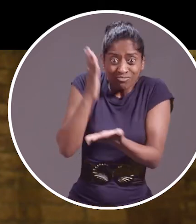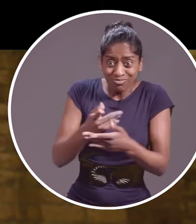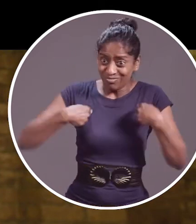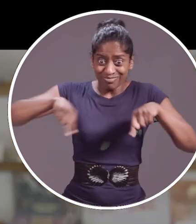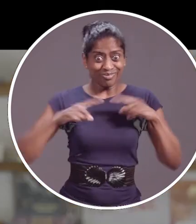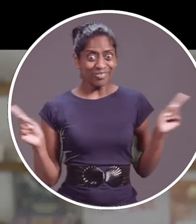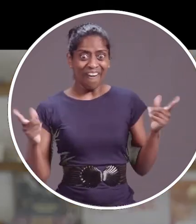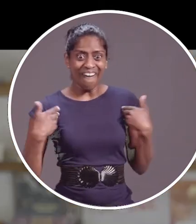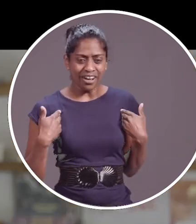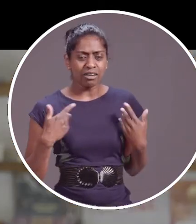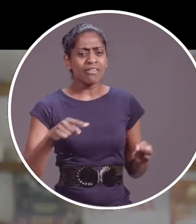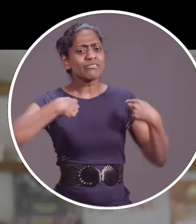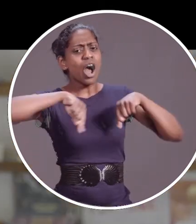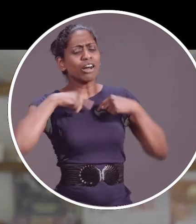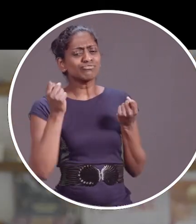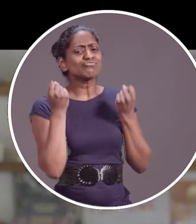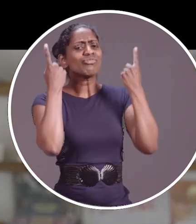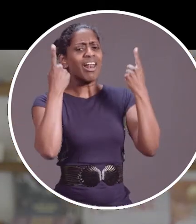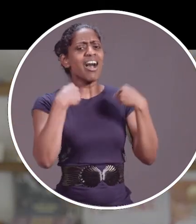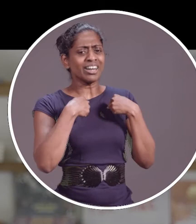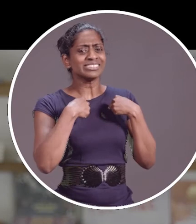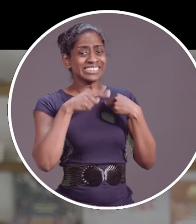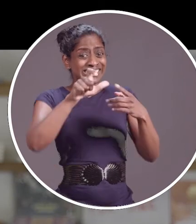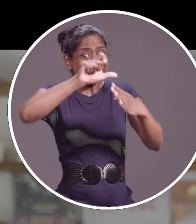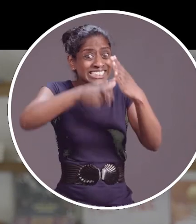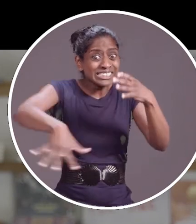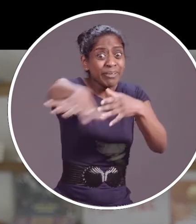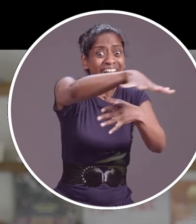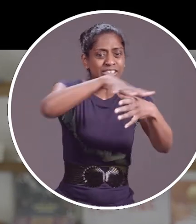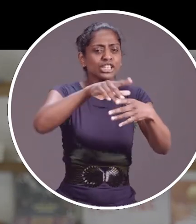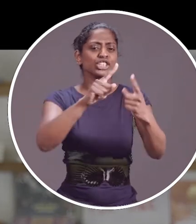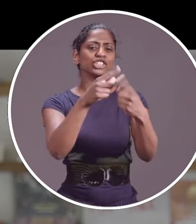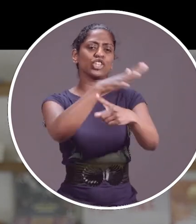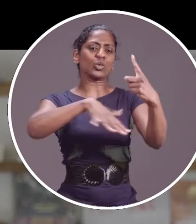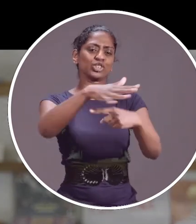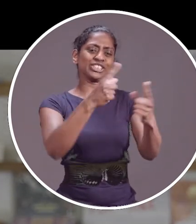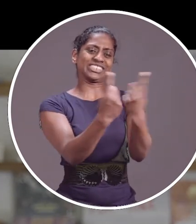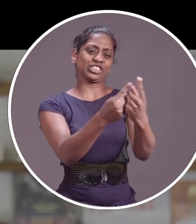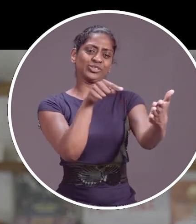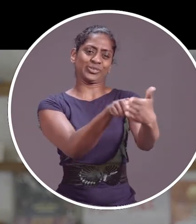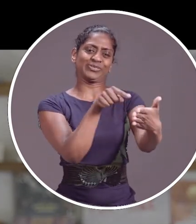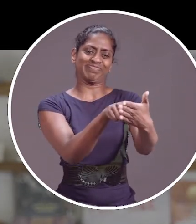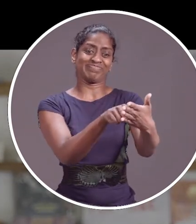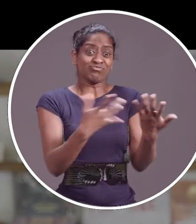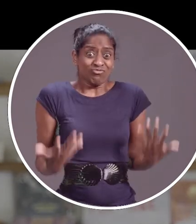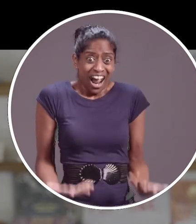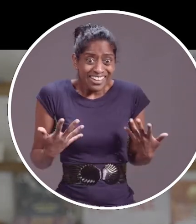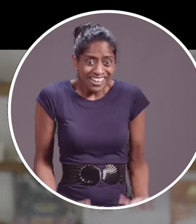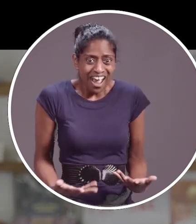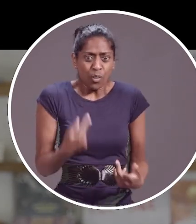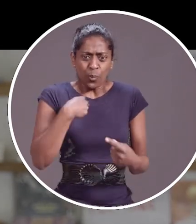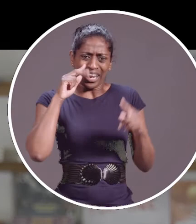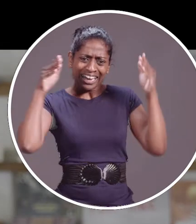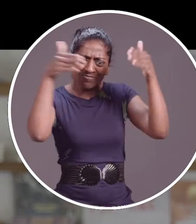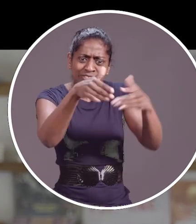we really are. For us, what we realize is the disability has to be a social issue. But right now, in our